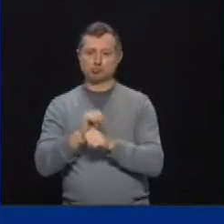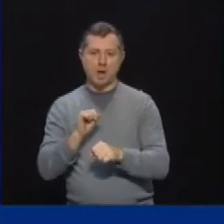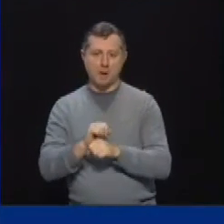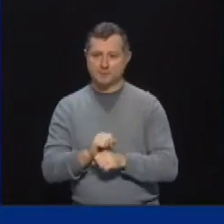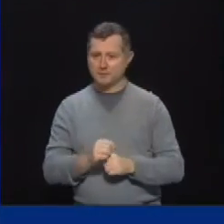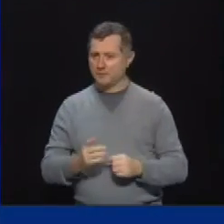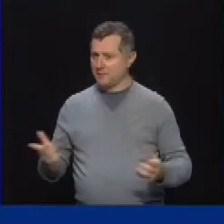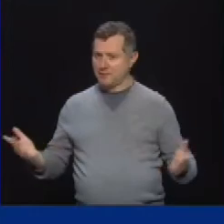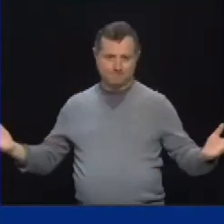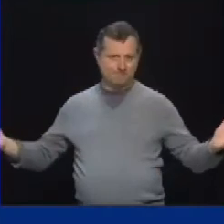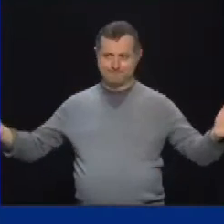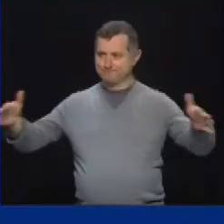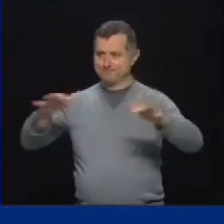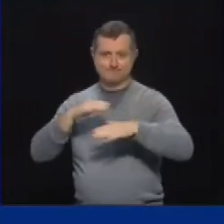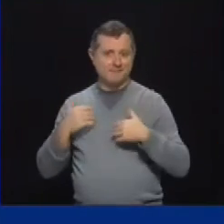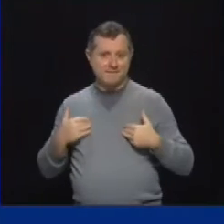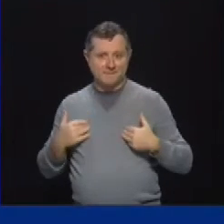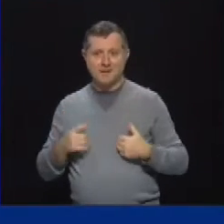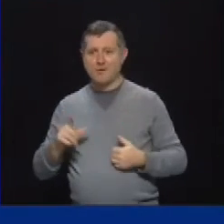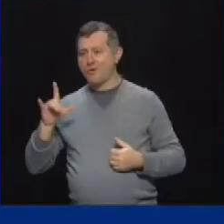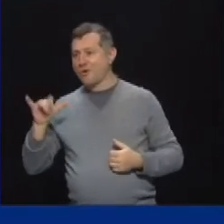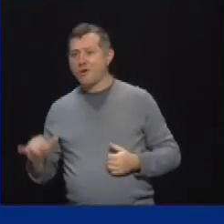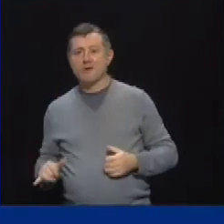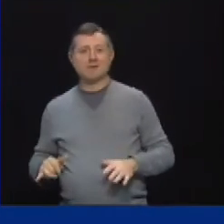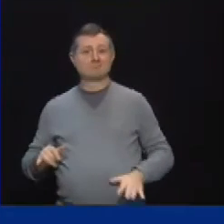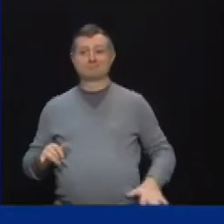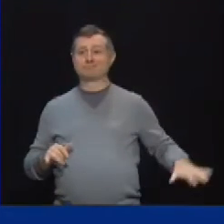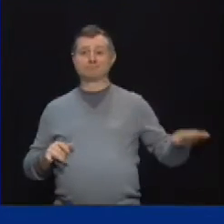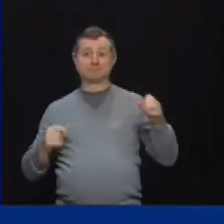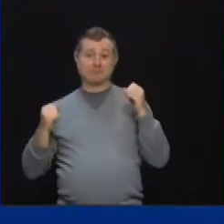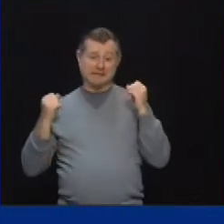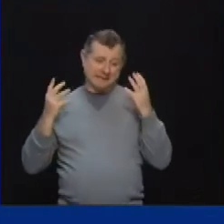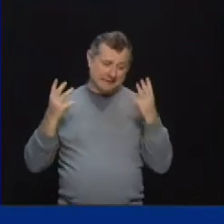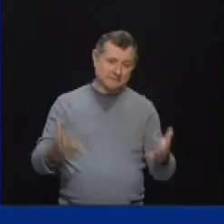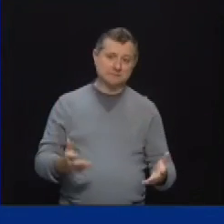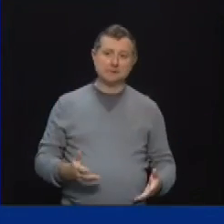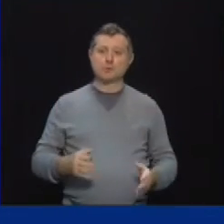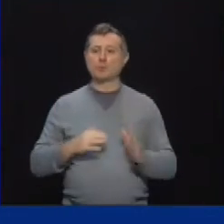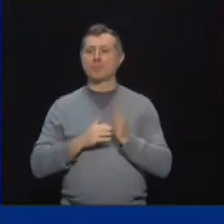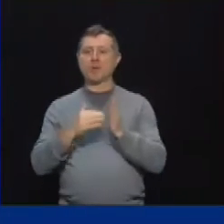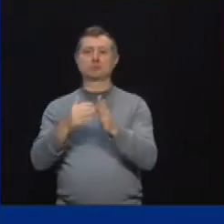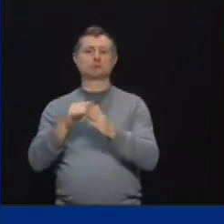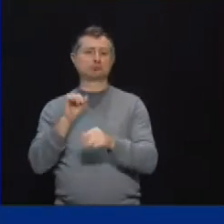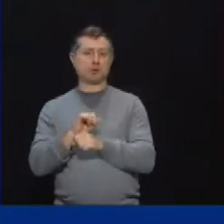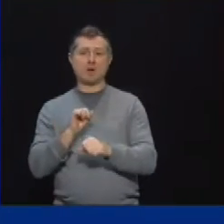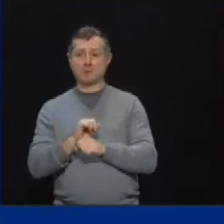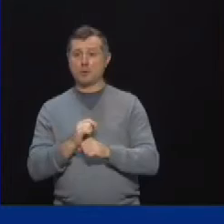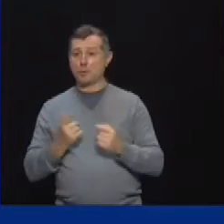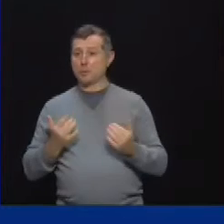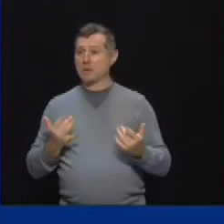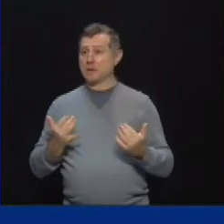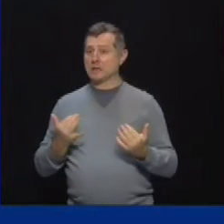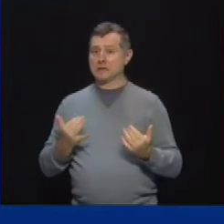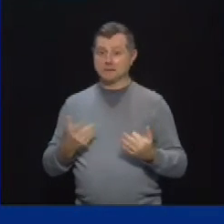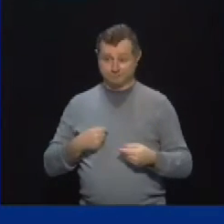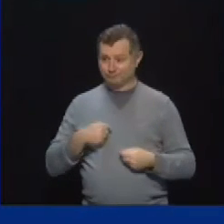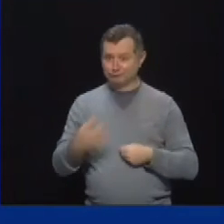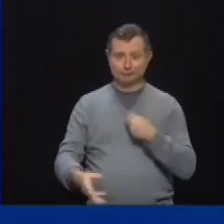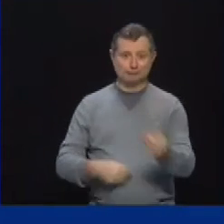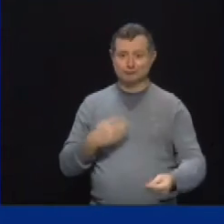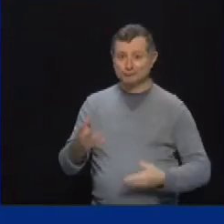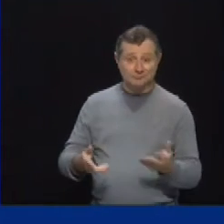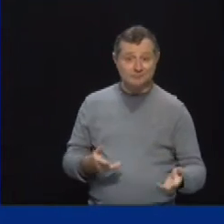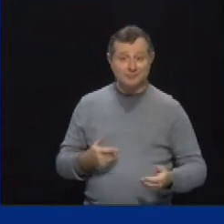10,000 jobs, direct and indirect, that we're waiting to launch with those initiatives, all the way up to our opportunities with battery